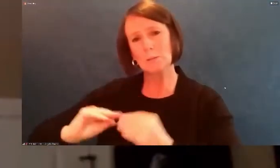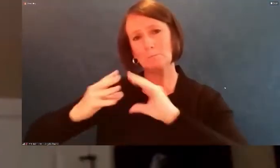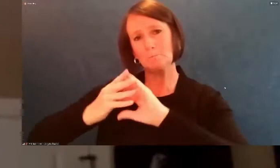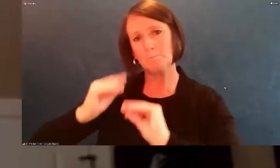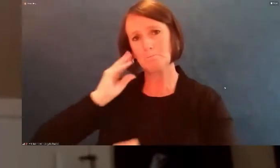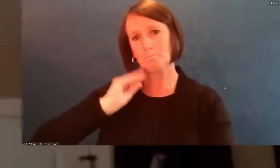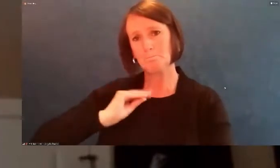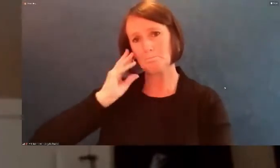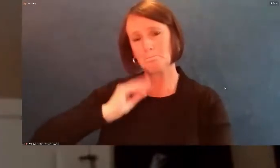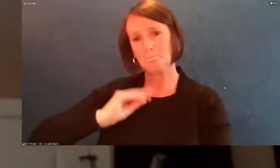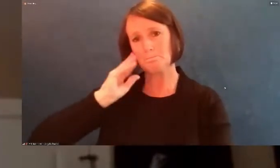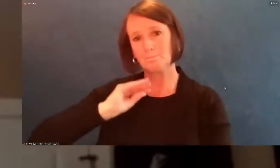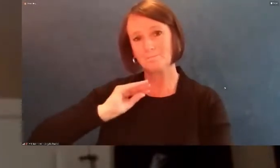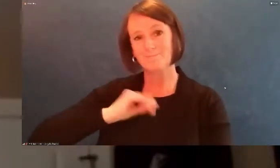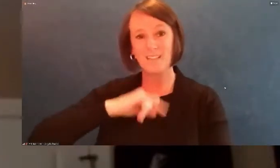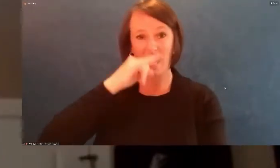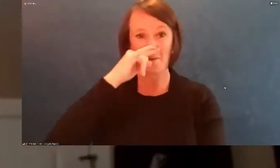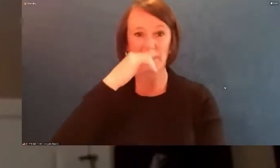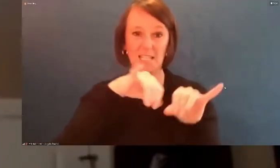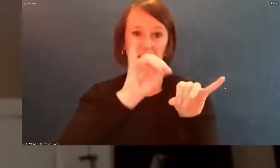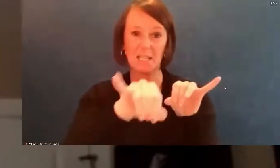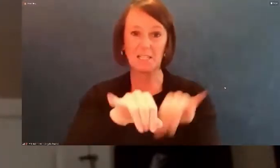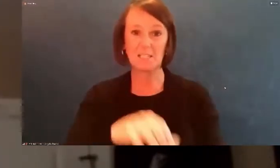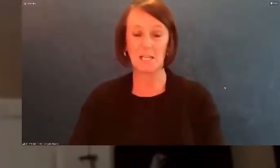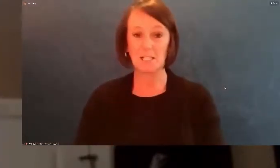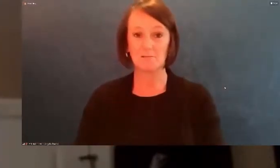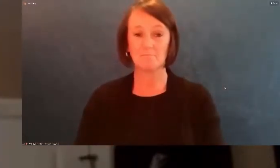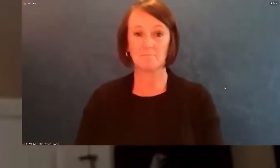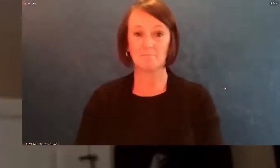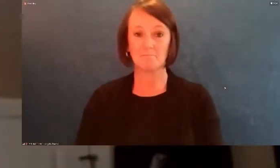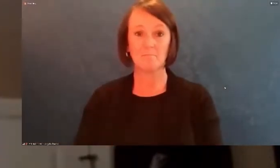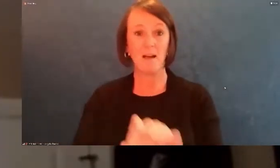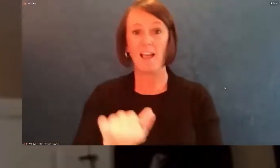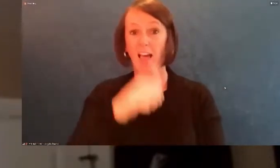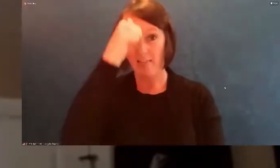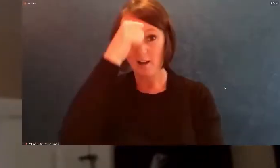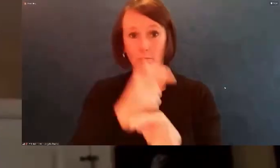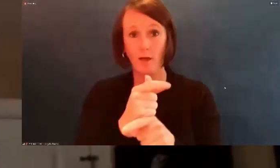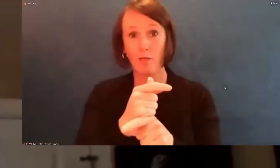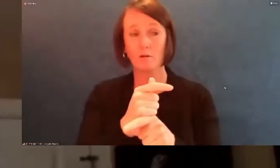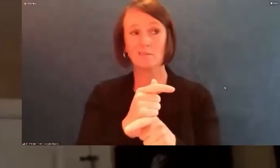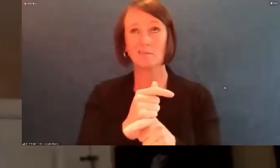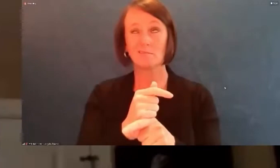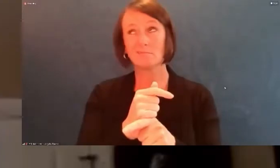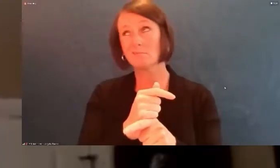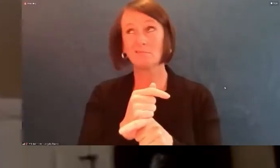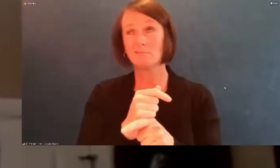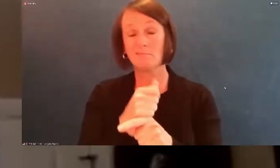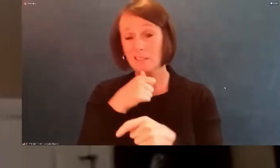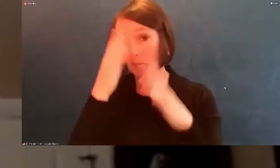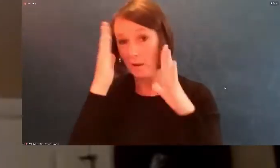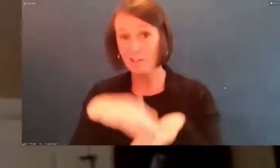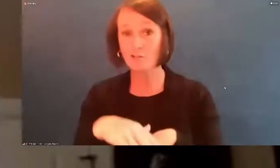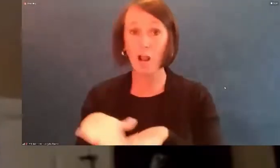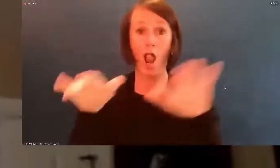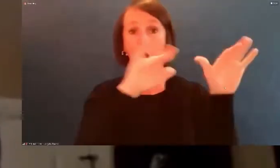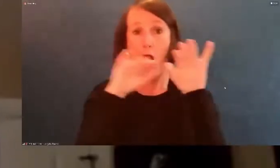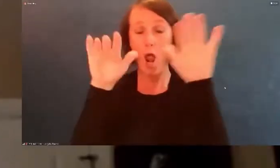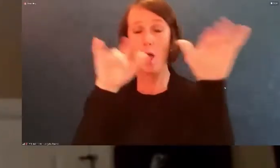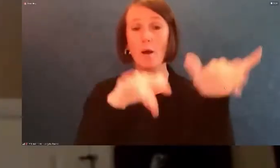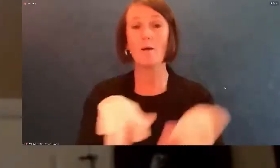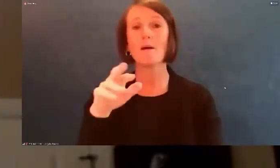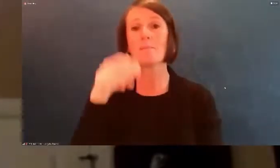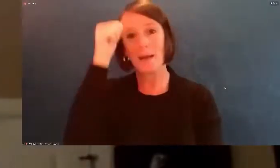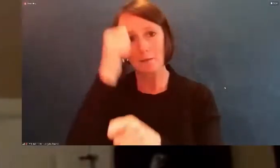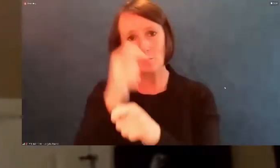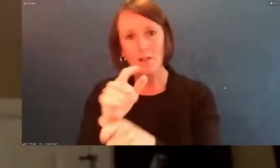brother that stayed. I was the brother that listened. And I was the brother that remembered. Now, my brother Roger stayed.